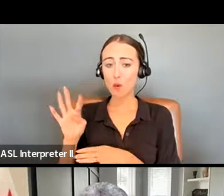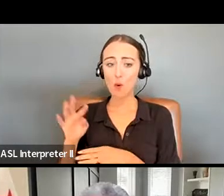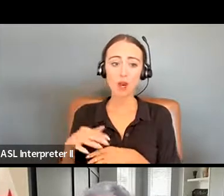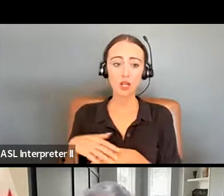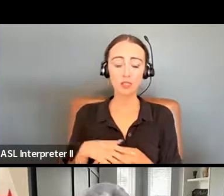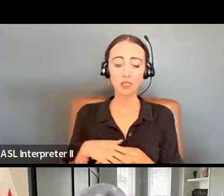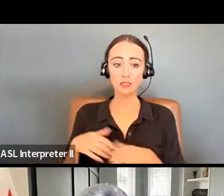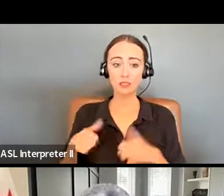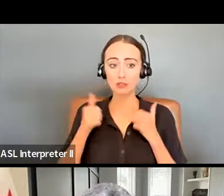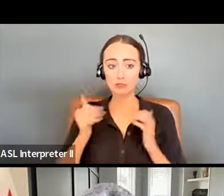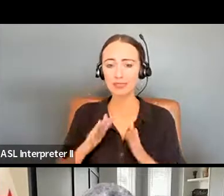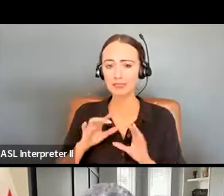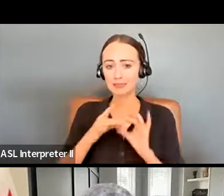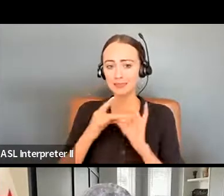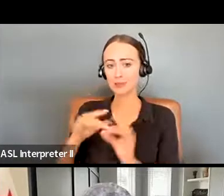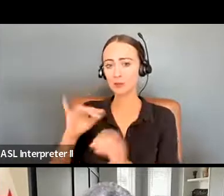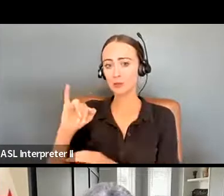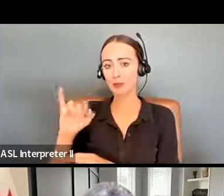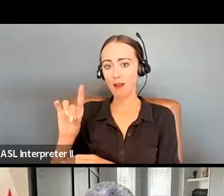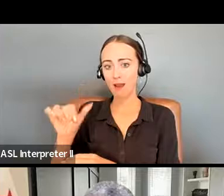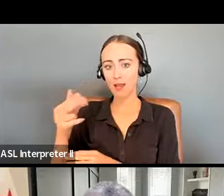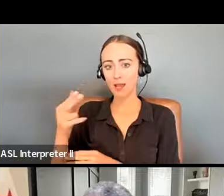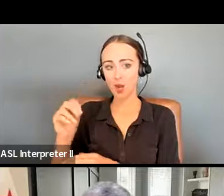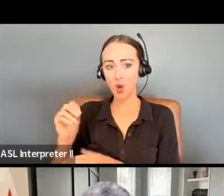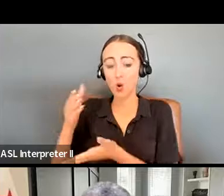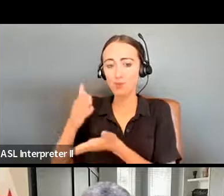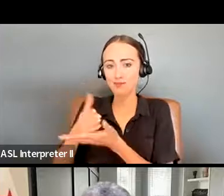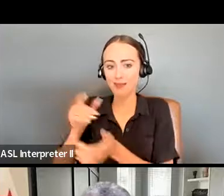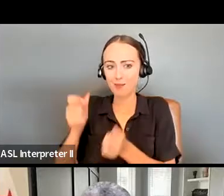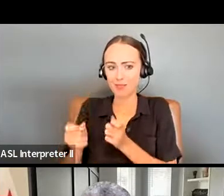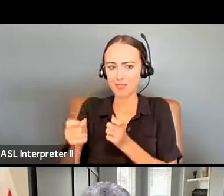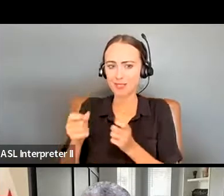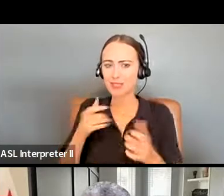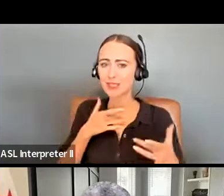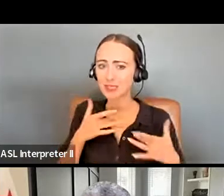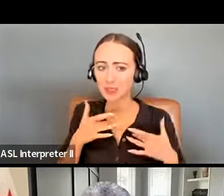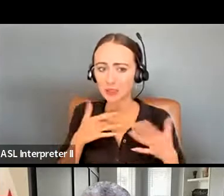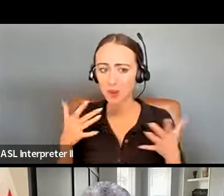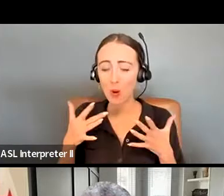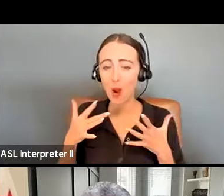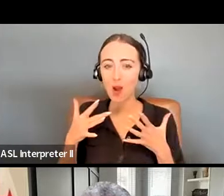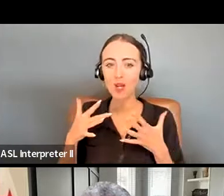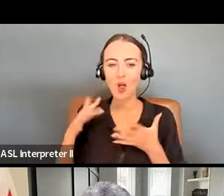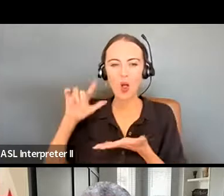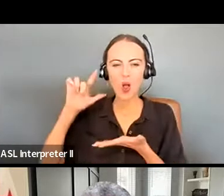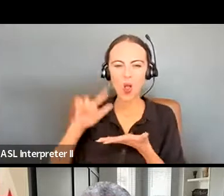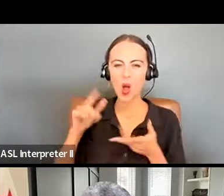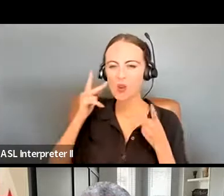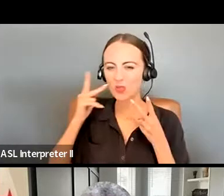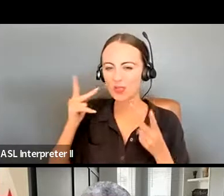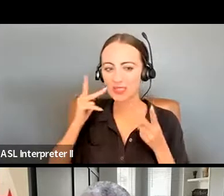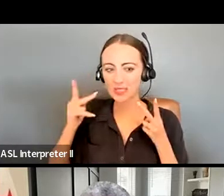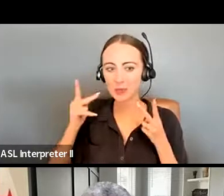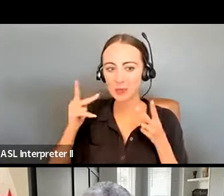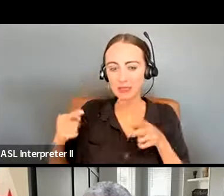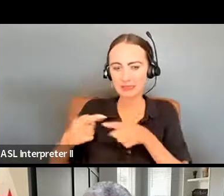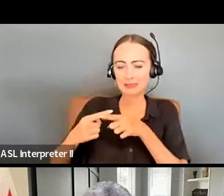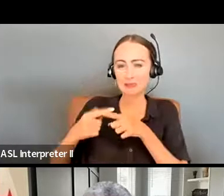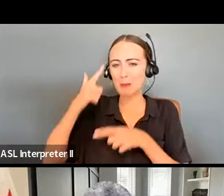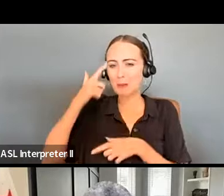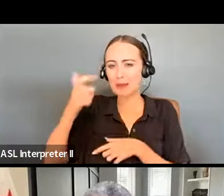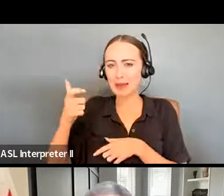stop policy change. They have concerns about poor visibility at many of our Ward 4's odd angles